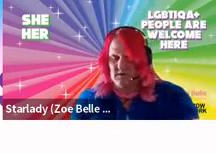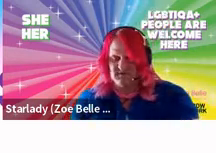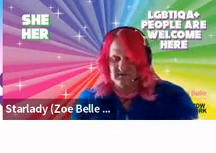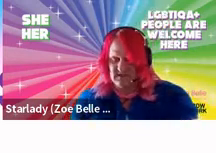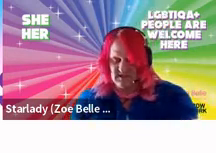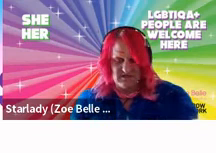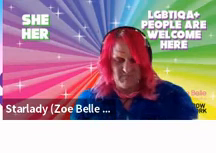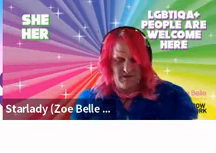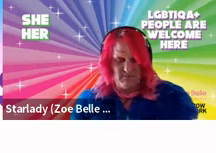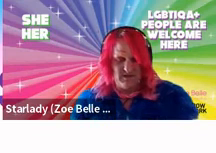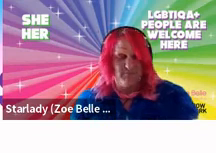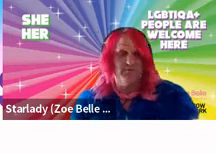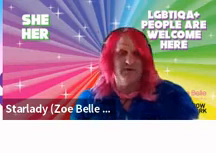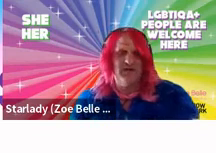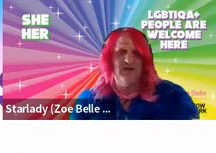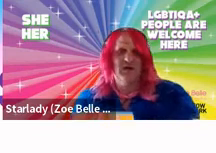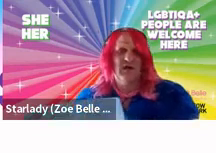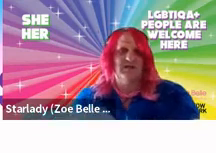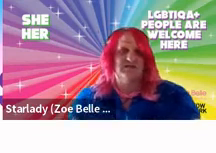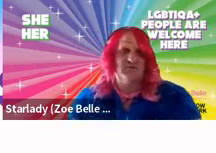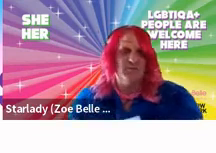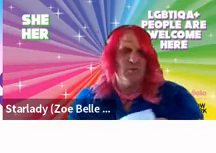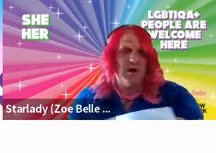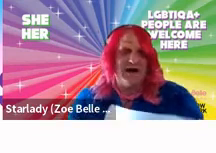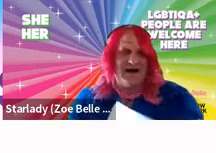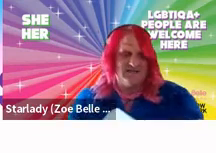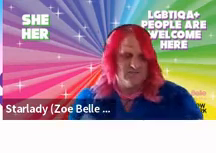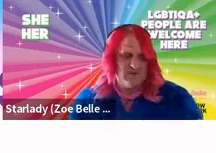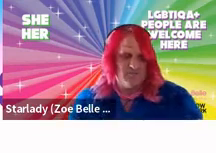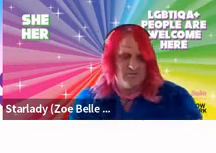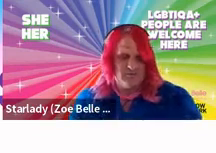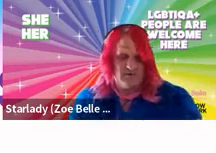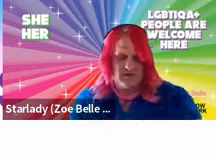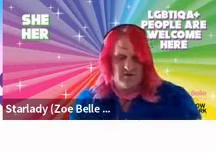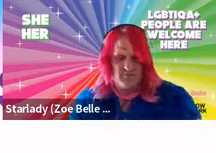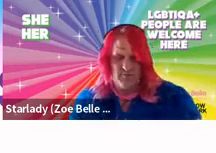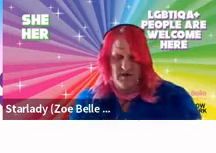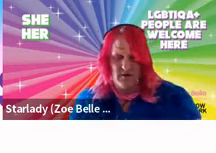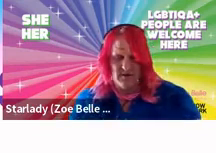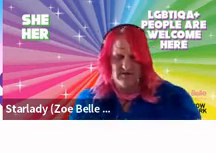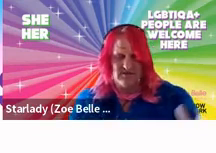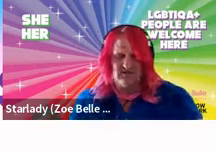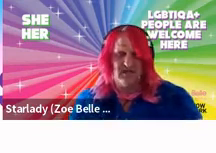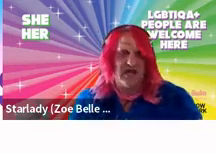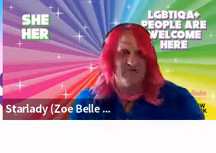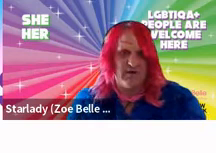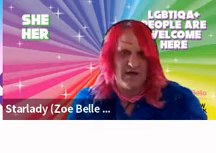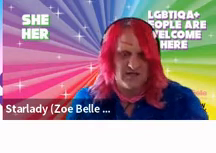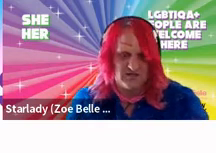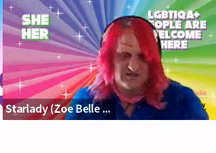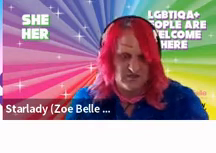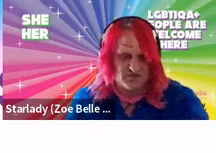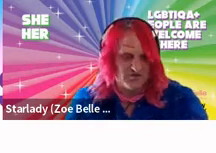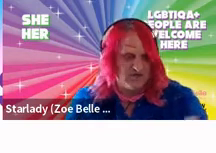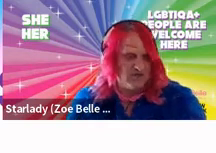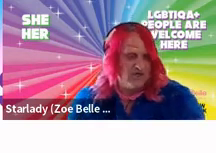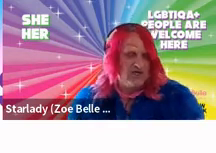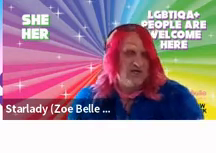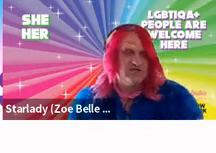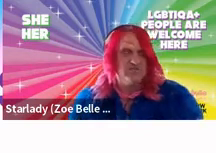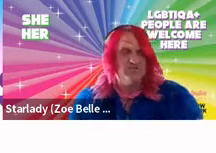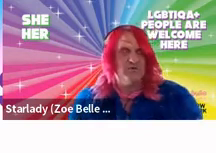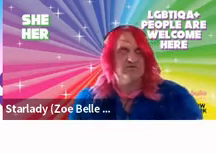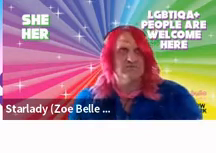objectified and people often think they're public property. And so people will ask people really inappropriate questions like, have you had the